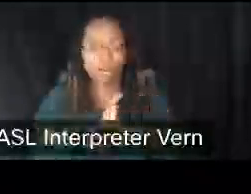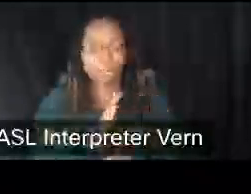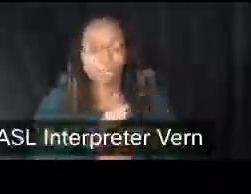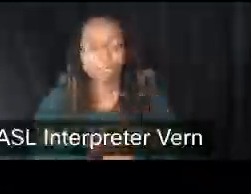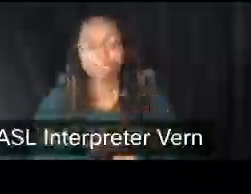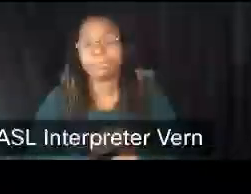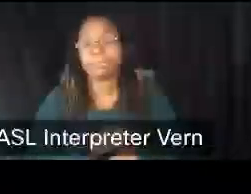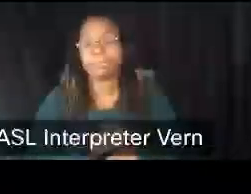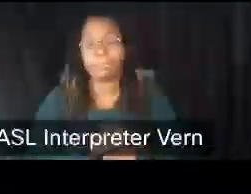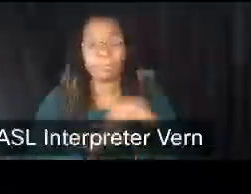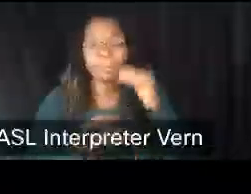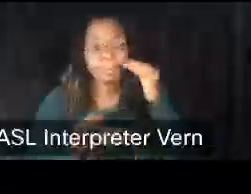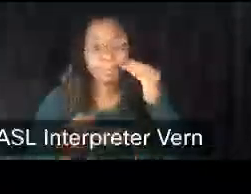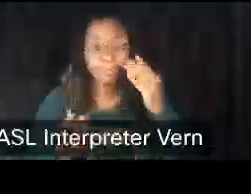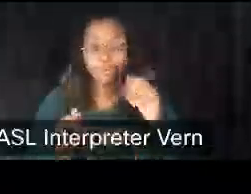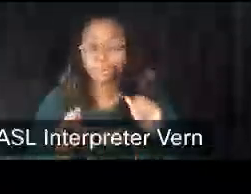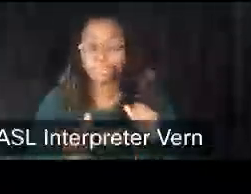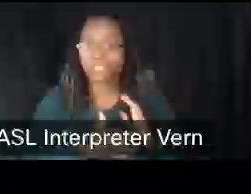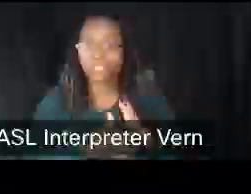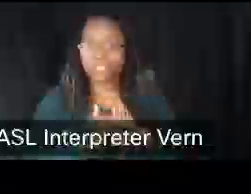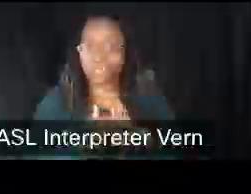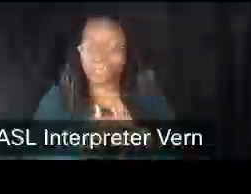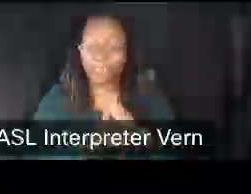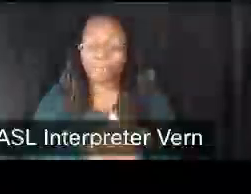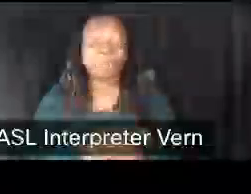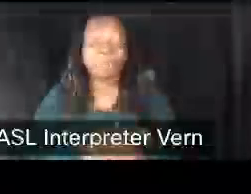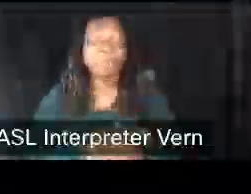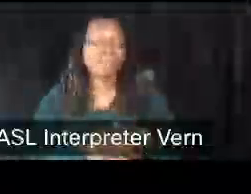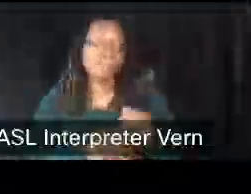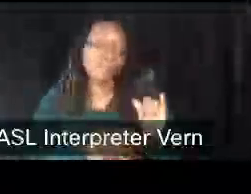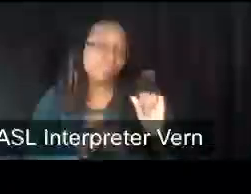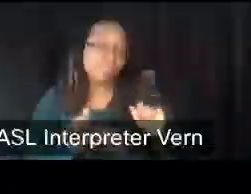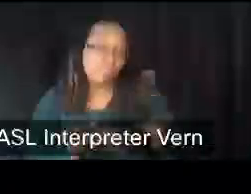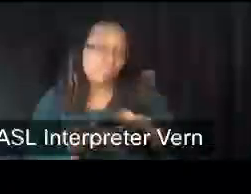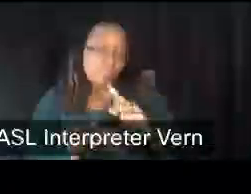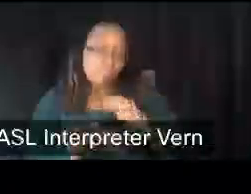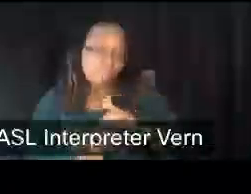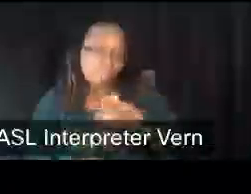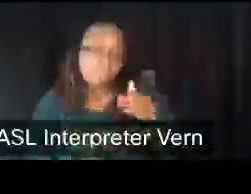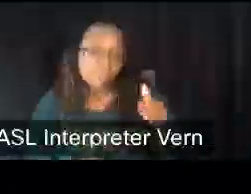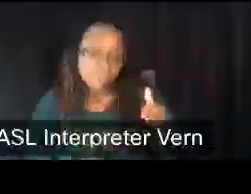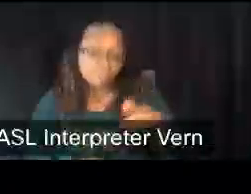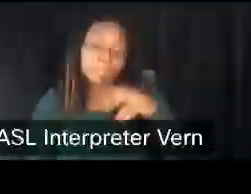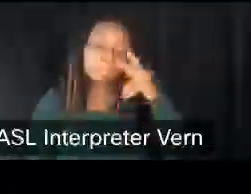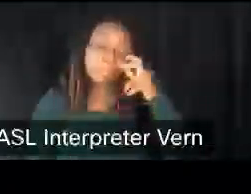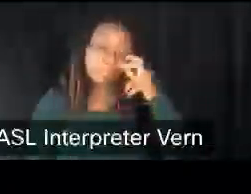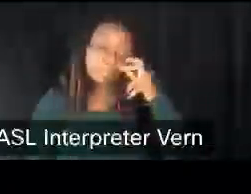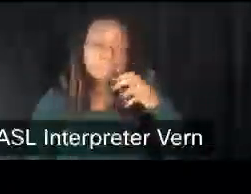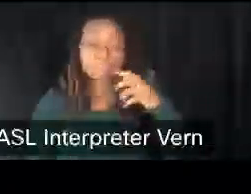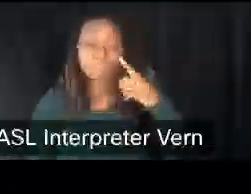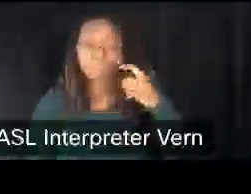and we can share that. And sometimes we can also choose to be present and listen and cry. So